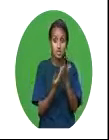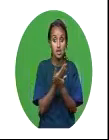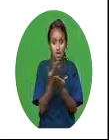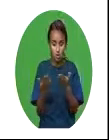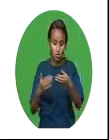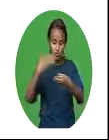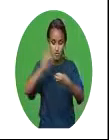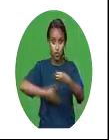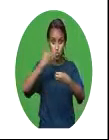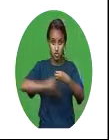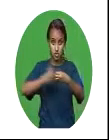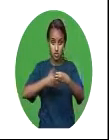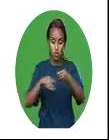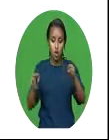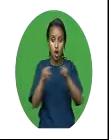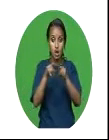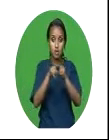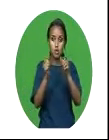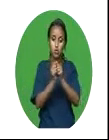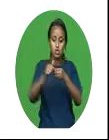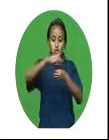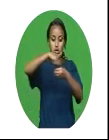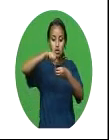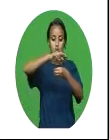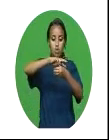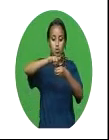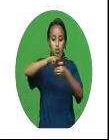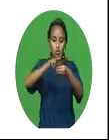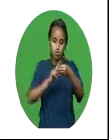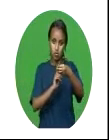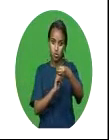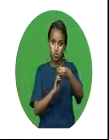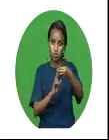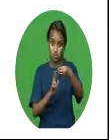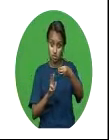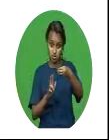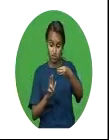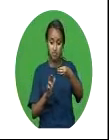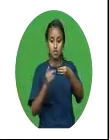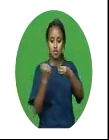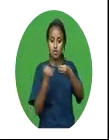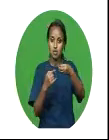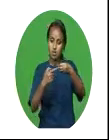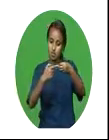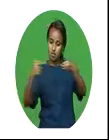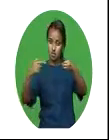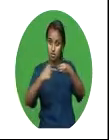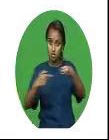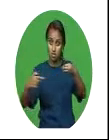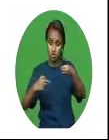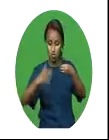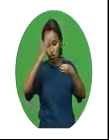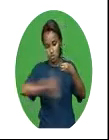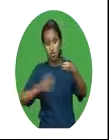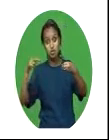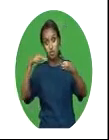front view in agreement with the numbering on the top view. Also draw the auxiliary view of